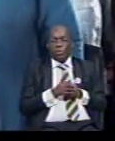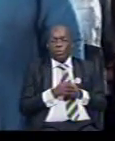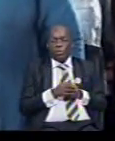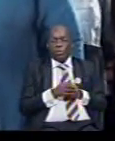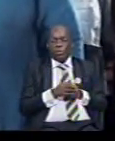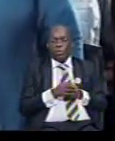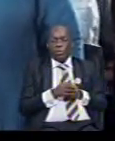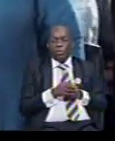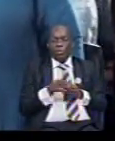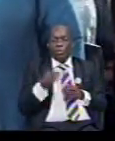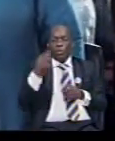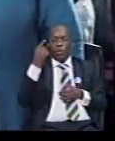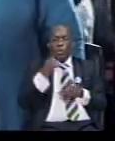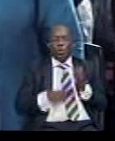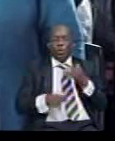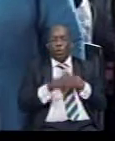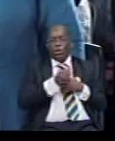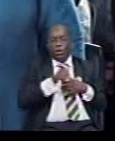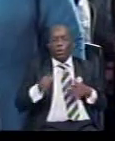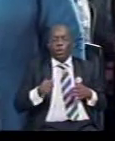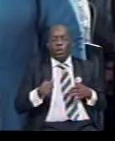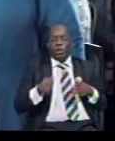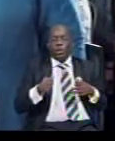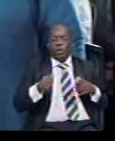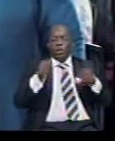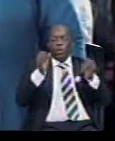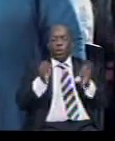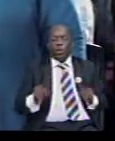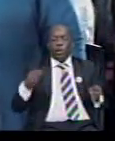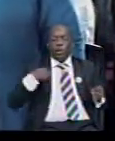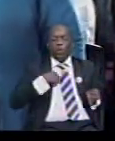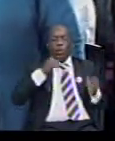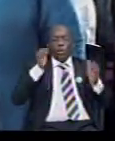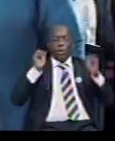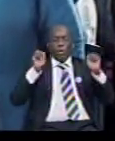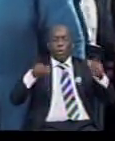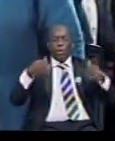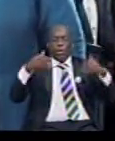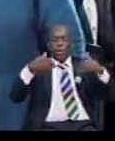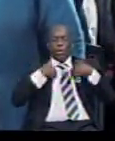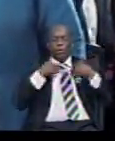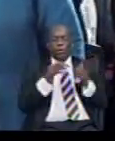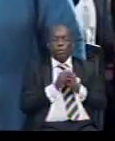What a power we can possess.